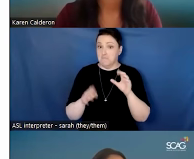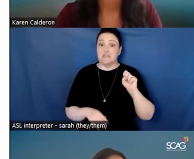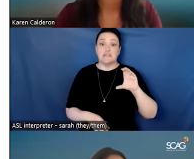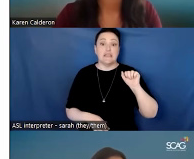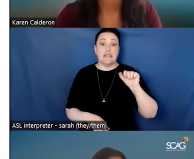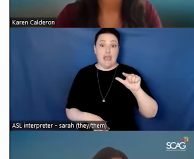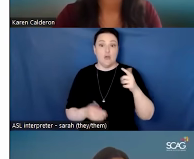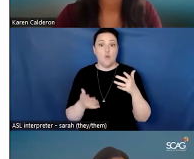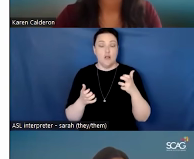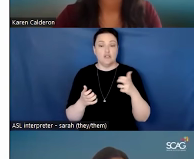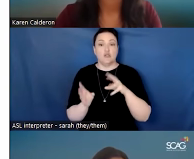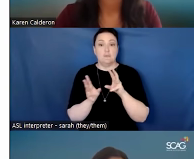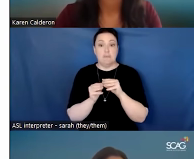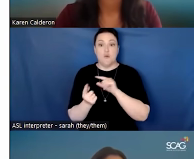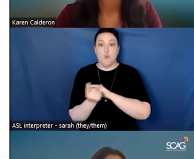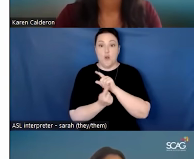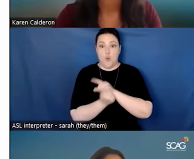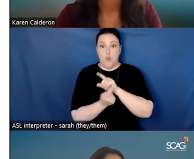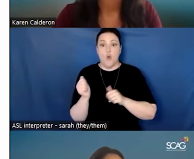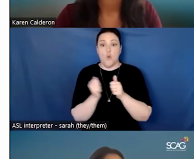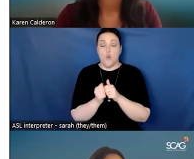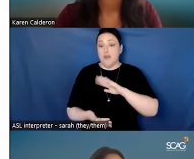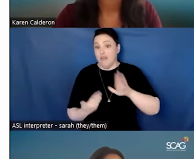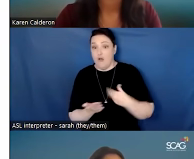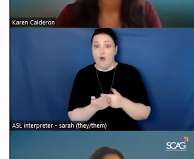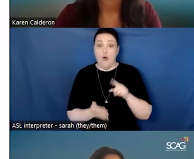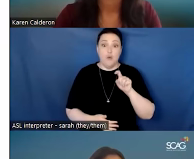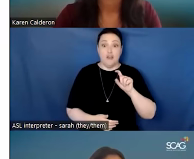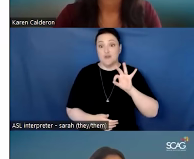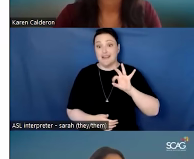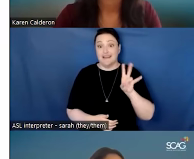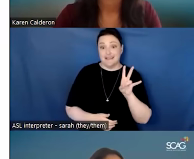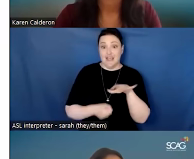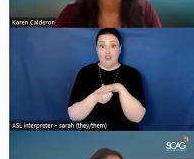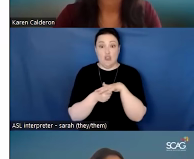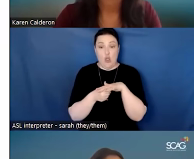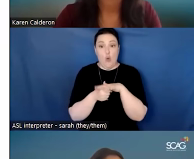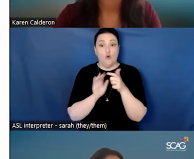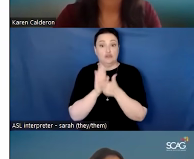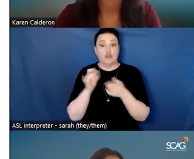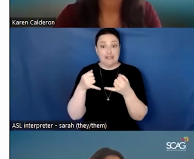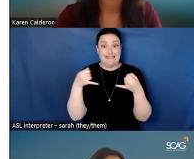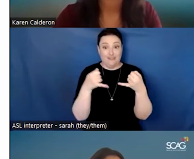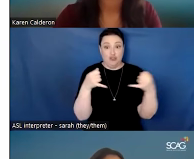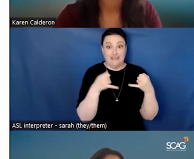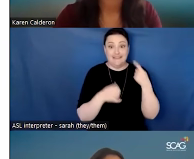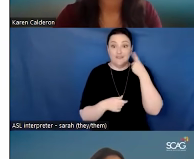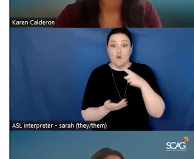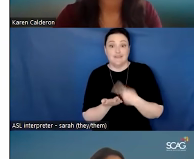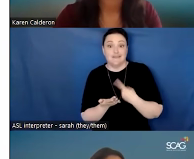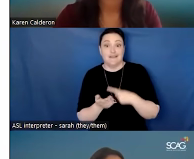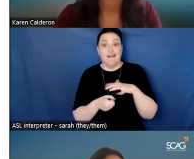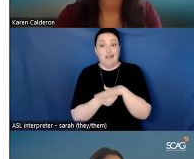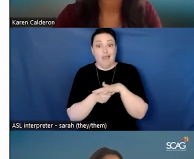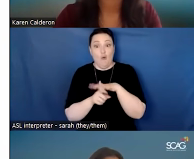all 197 local jurisdictions to discuss these maps in their local context, provide background on the